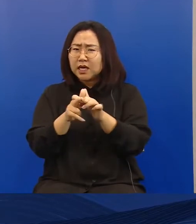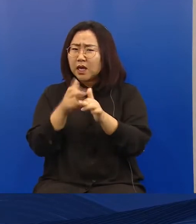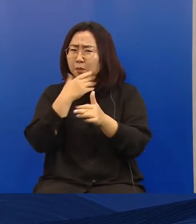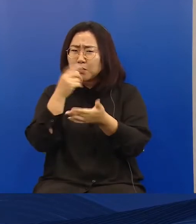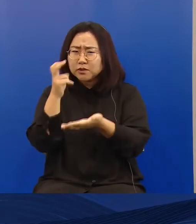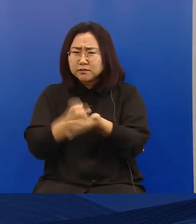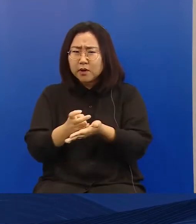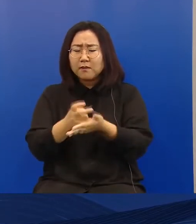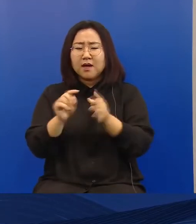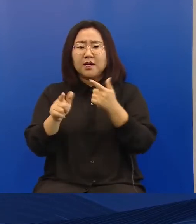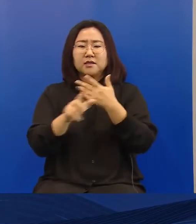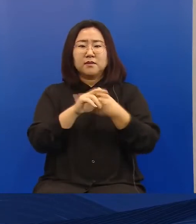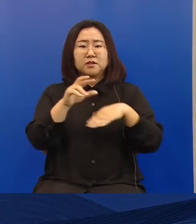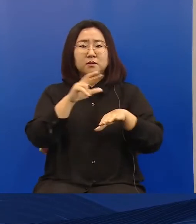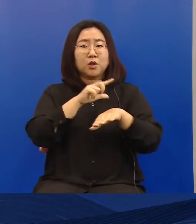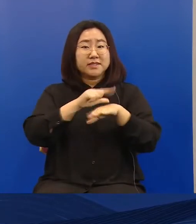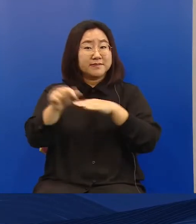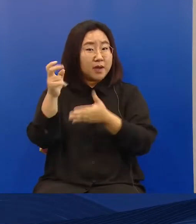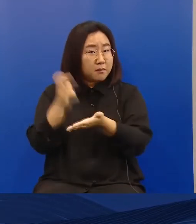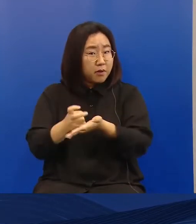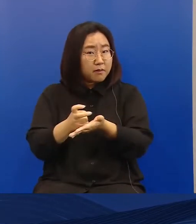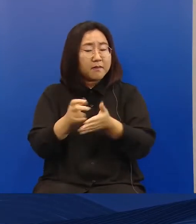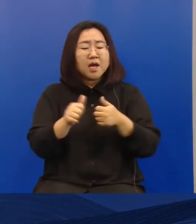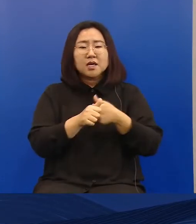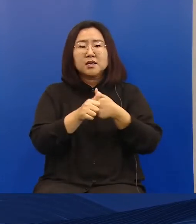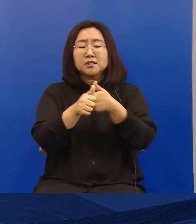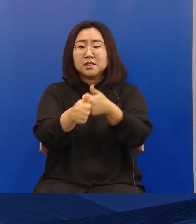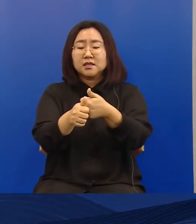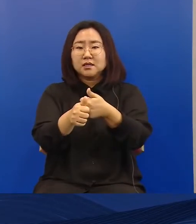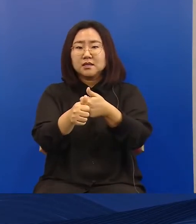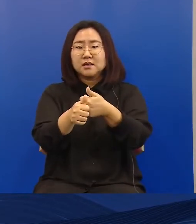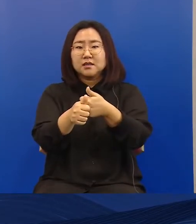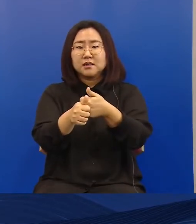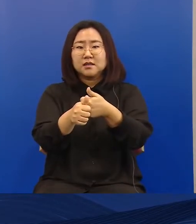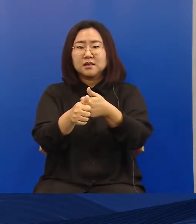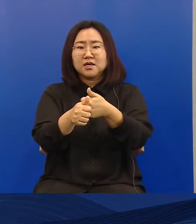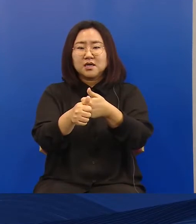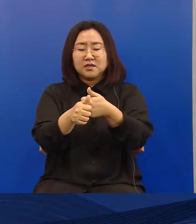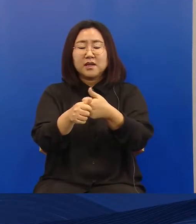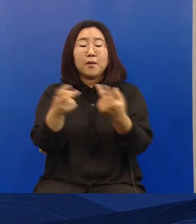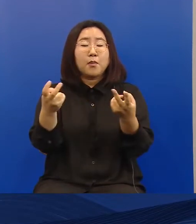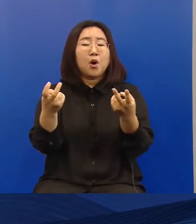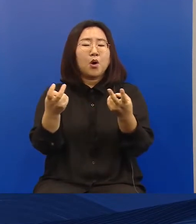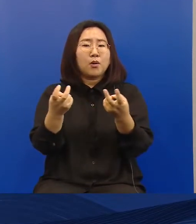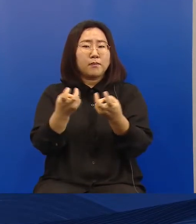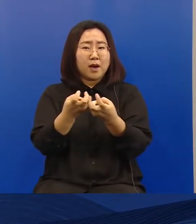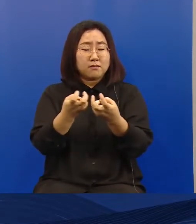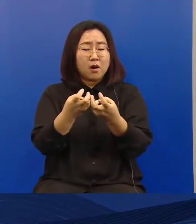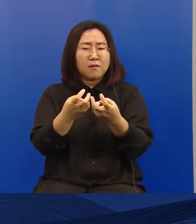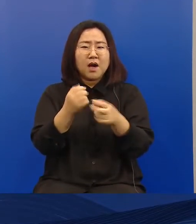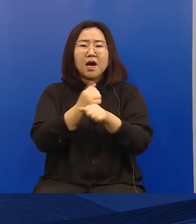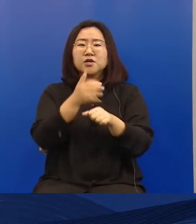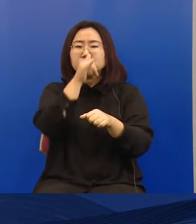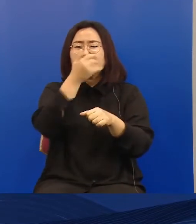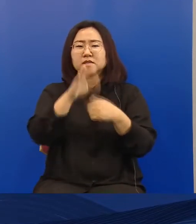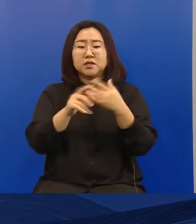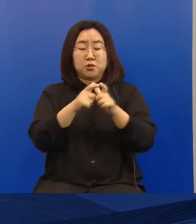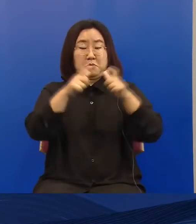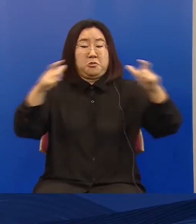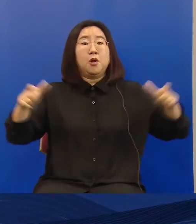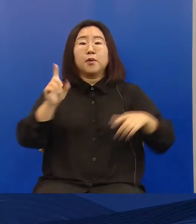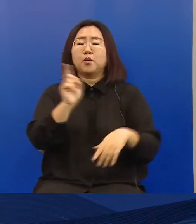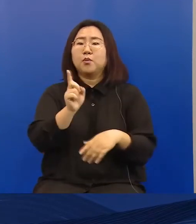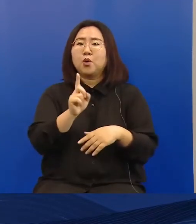We do have a various relative laws, including the Welfare Act of the people with